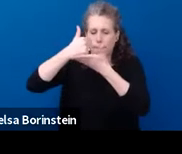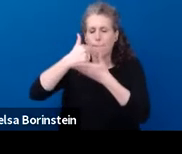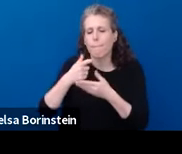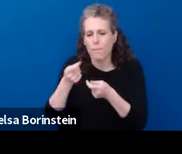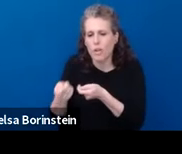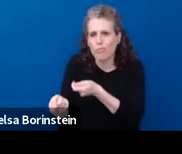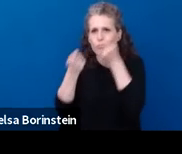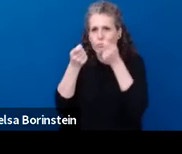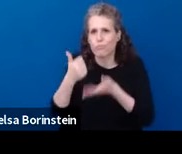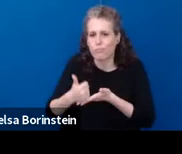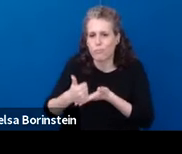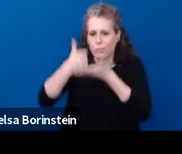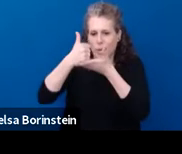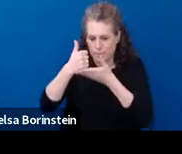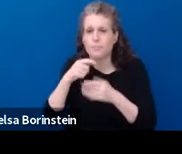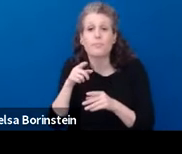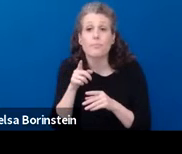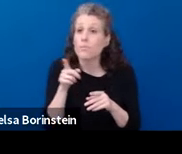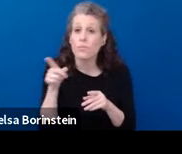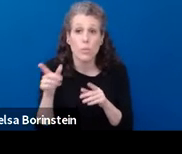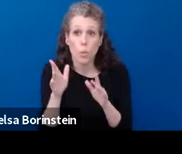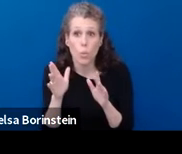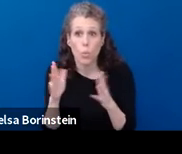one of the main things, was finding